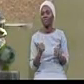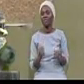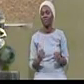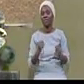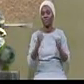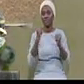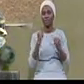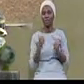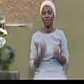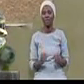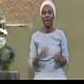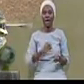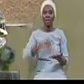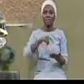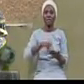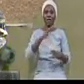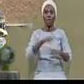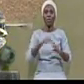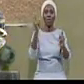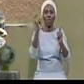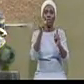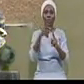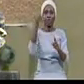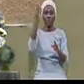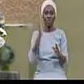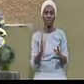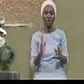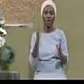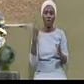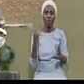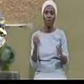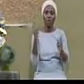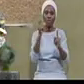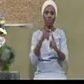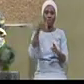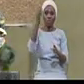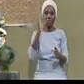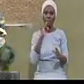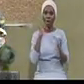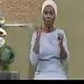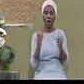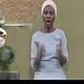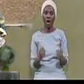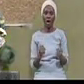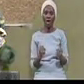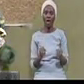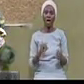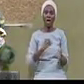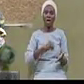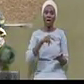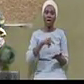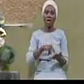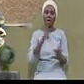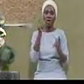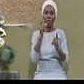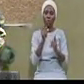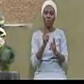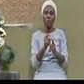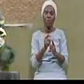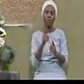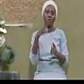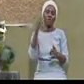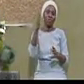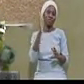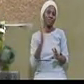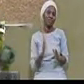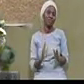God. I stand up on the word of God. I stand up on the word of